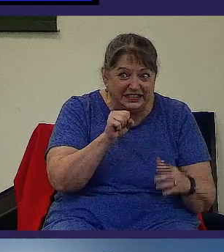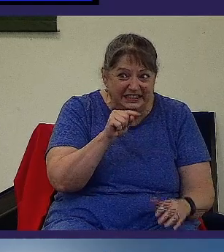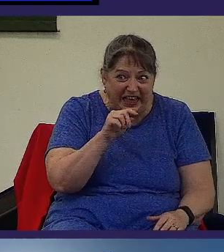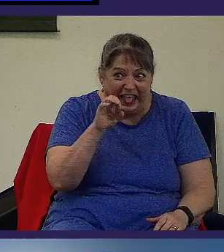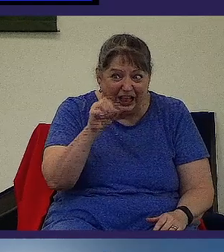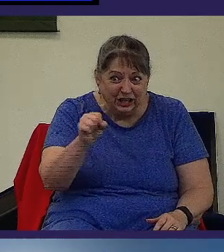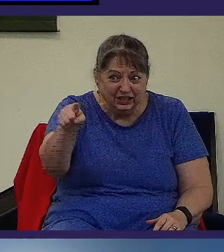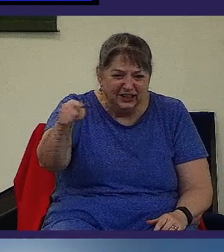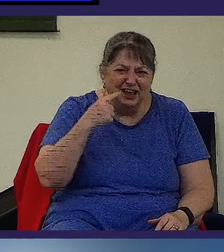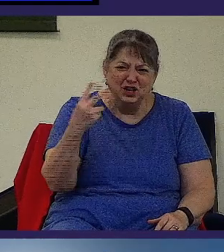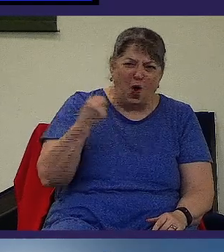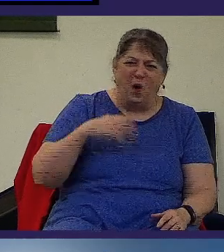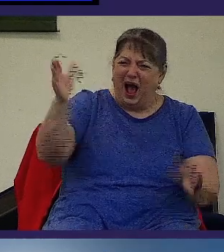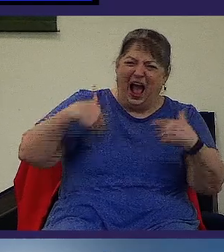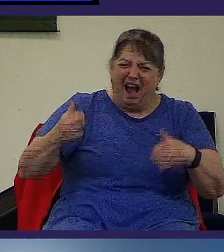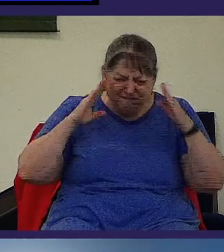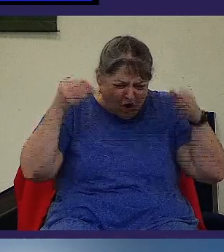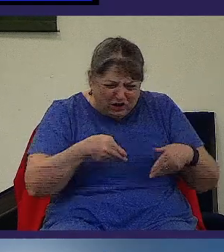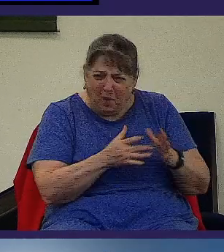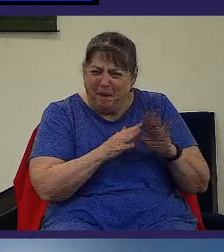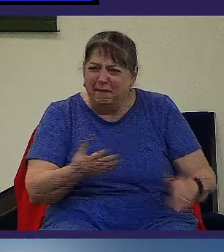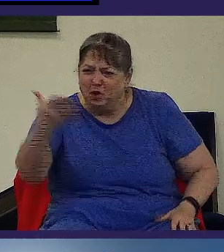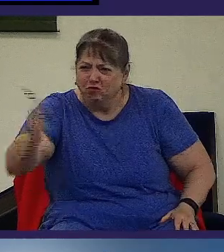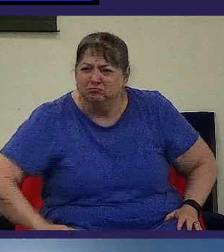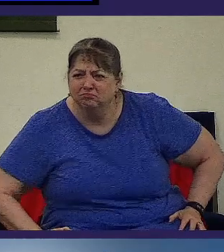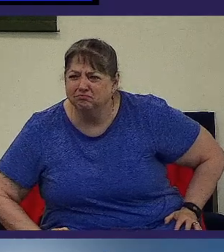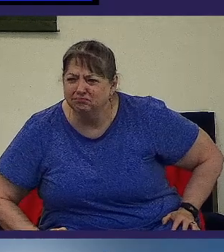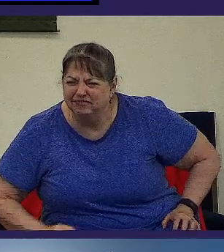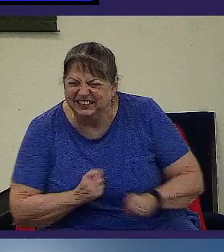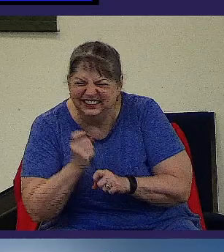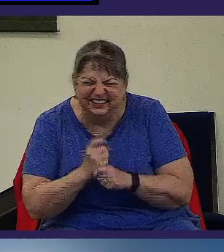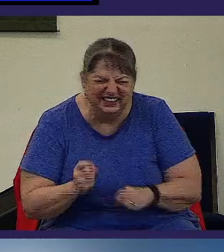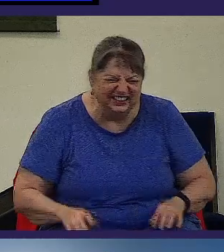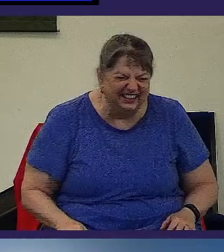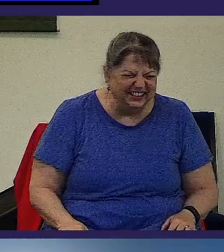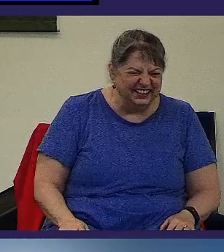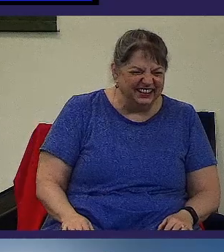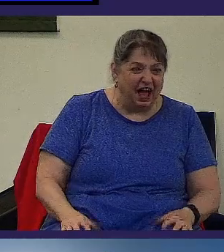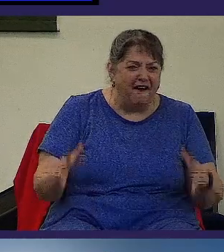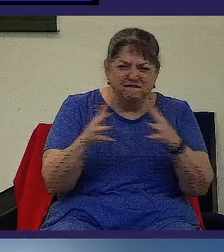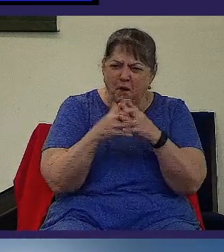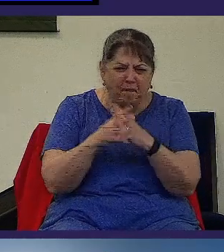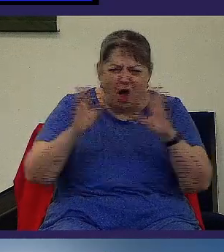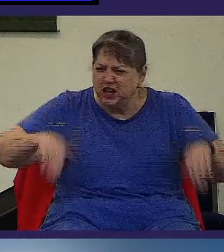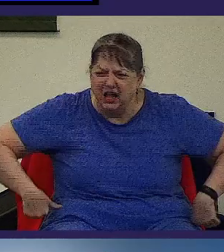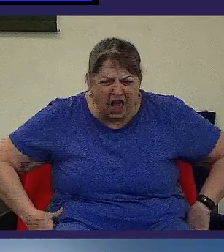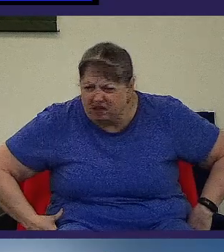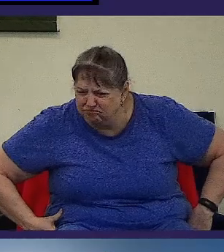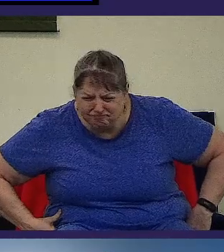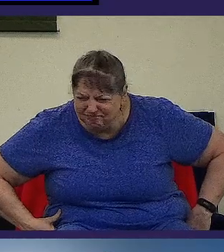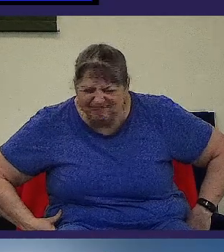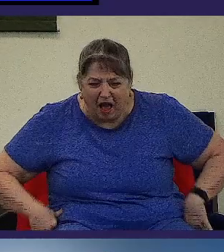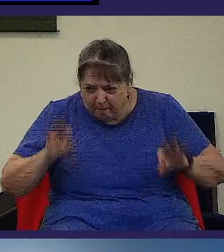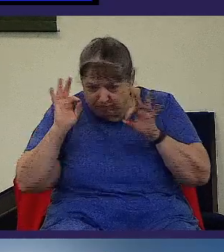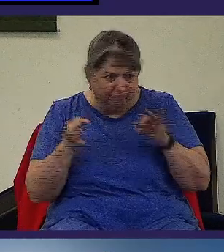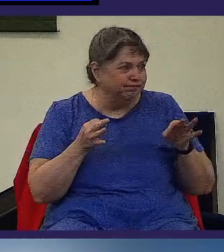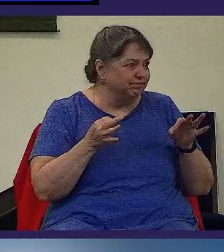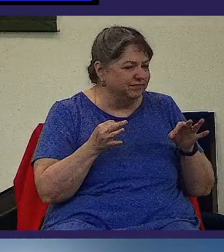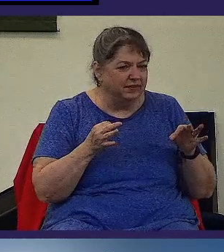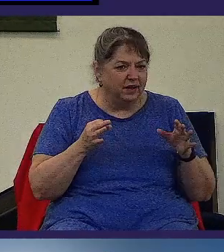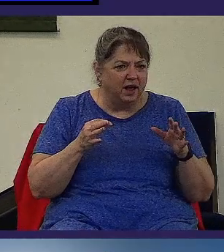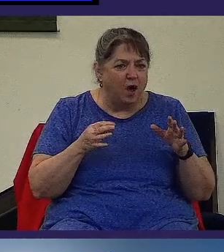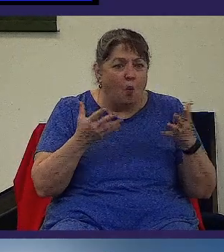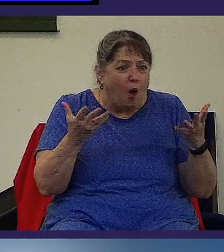let's get back to the word here all right so football season is not here yet anyway but back to the message so so no they were